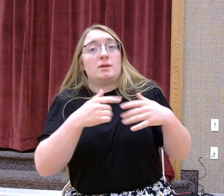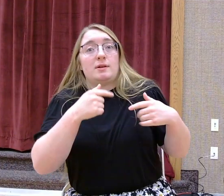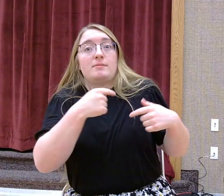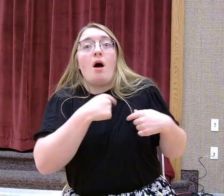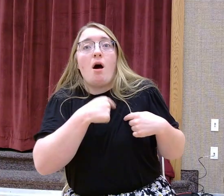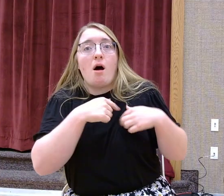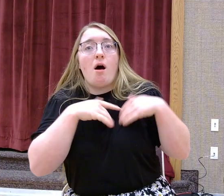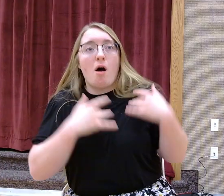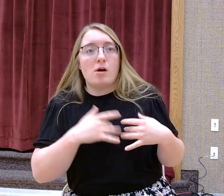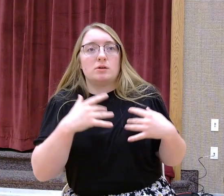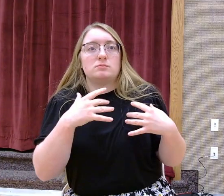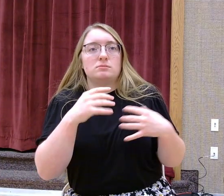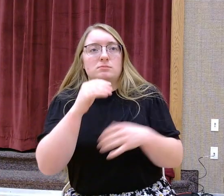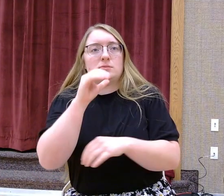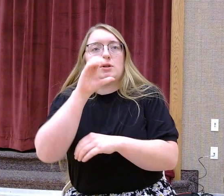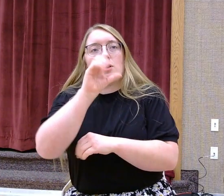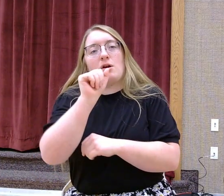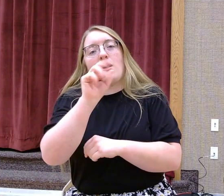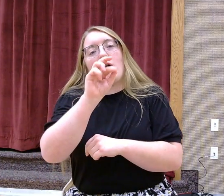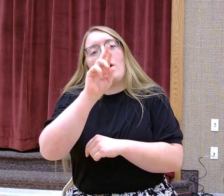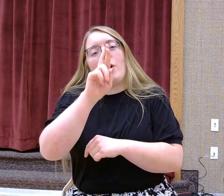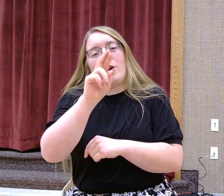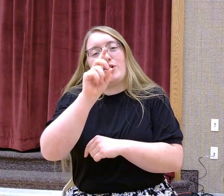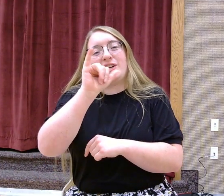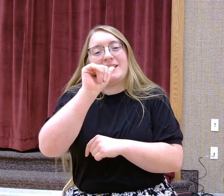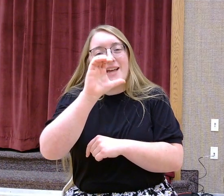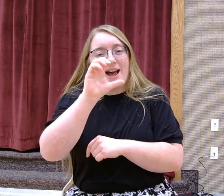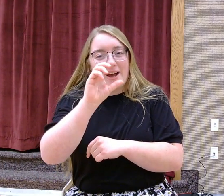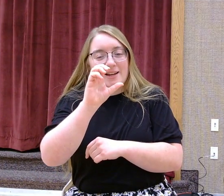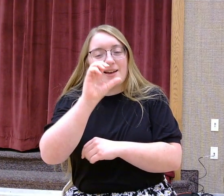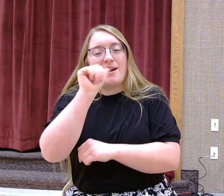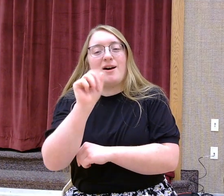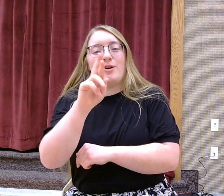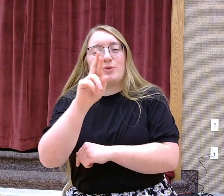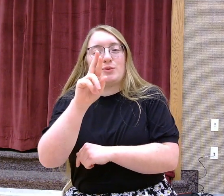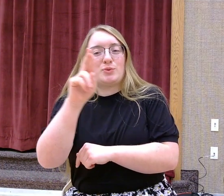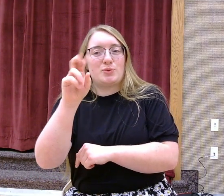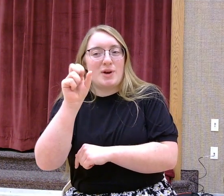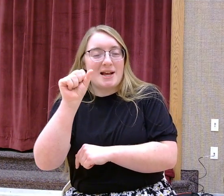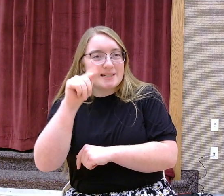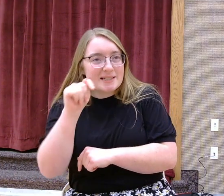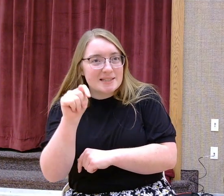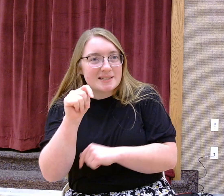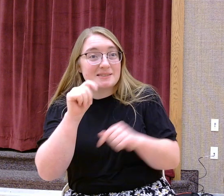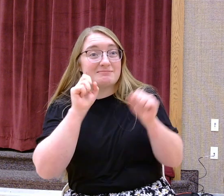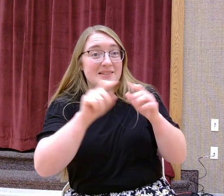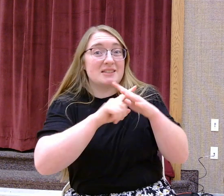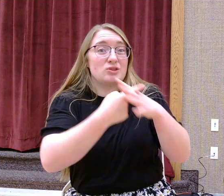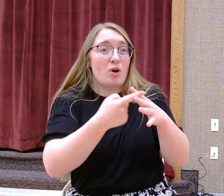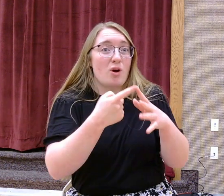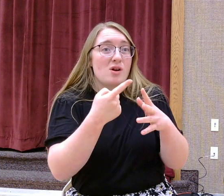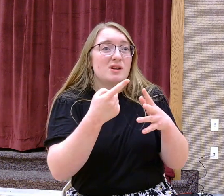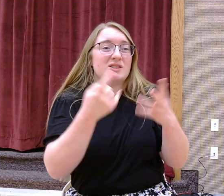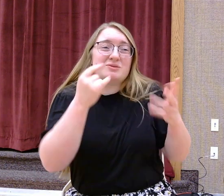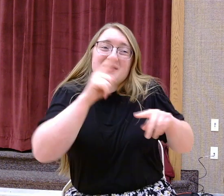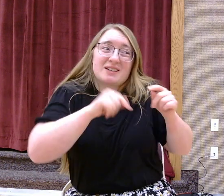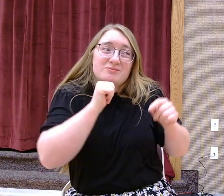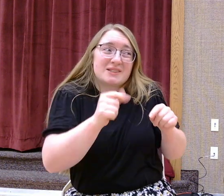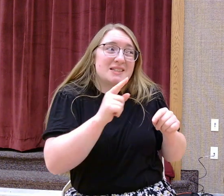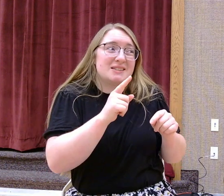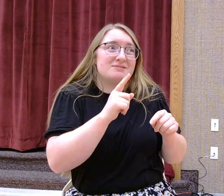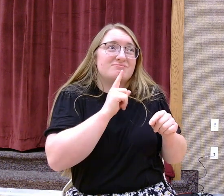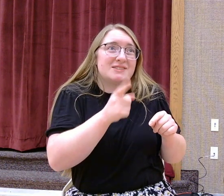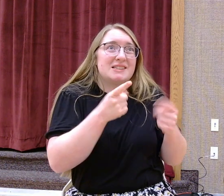they obviously go into cardiac arrest from the shock, then you're initiating CPR. But there's really not much you can do to stop shock other